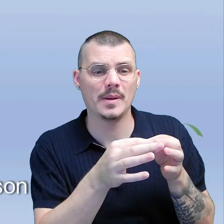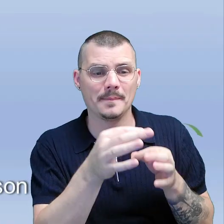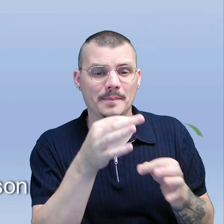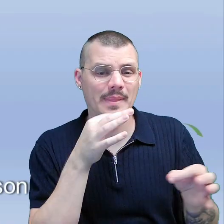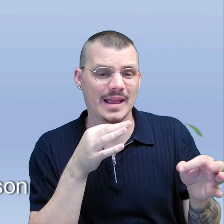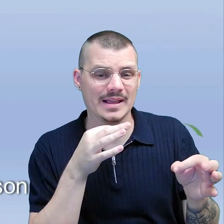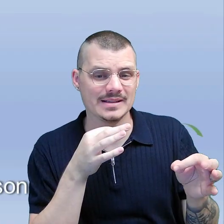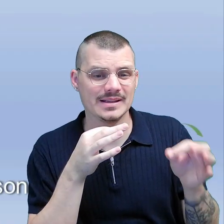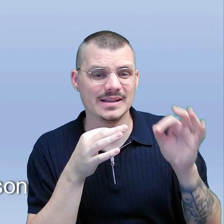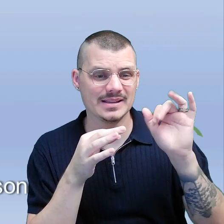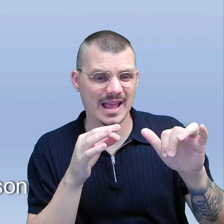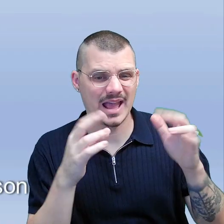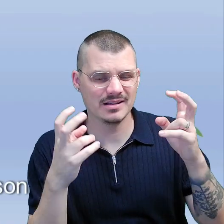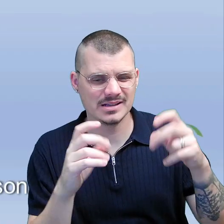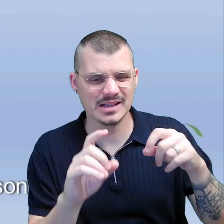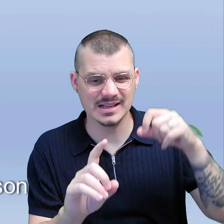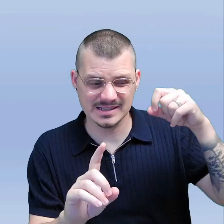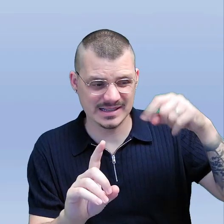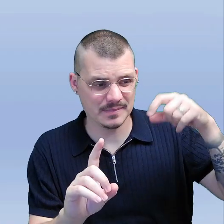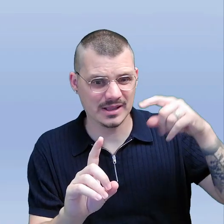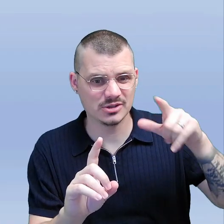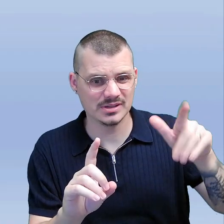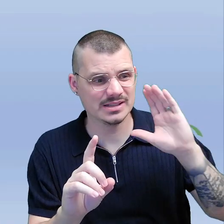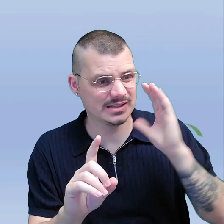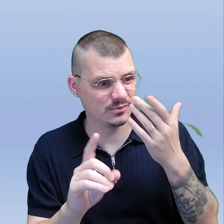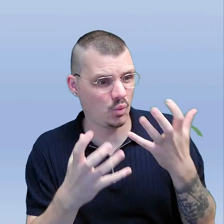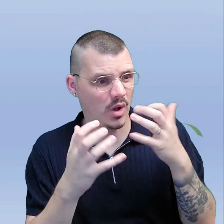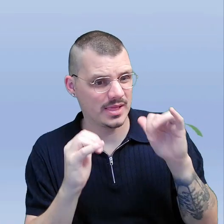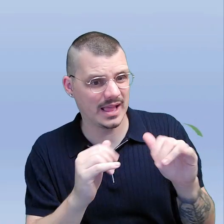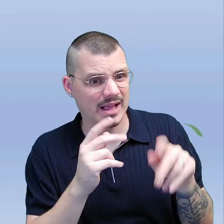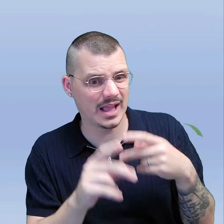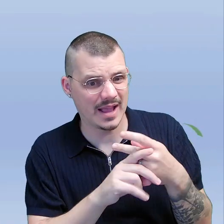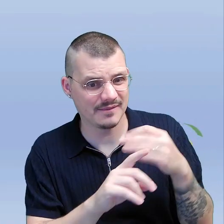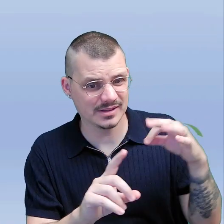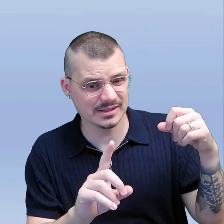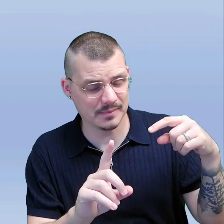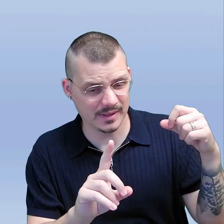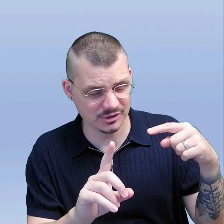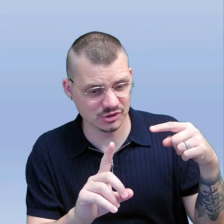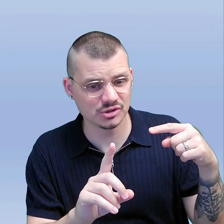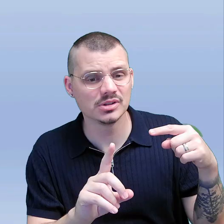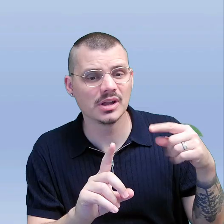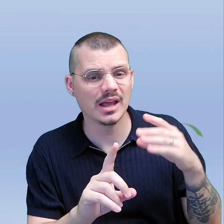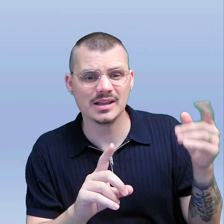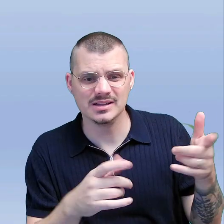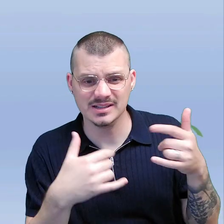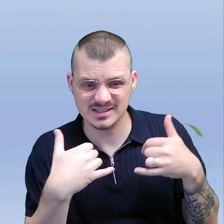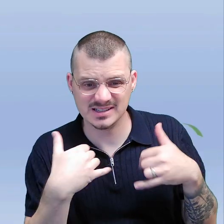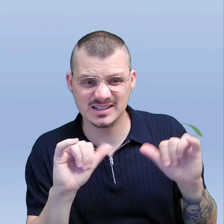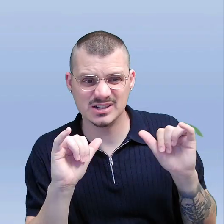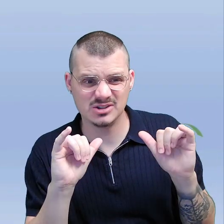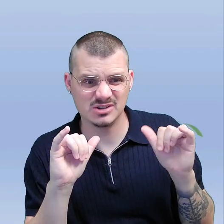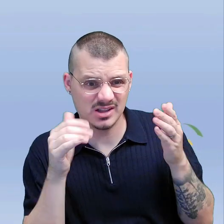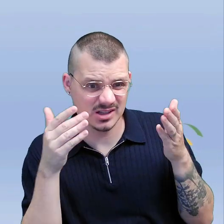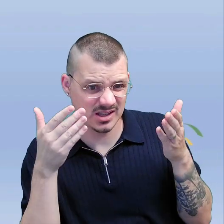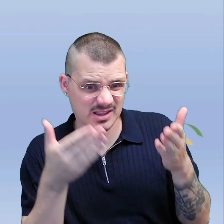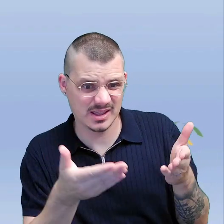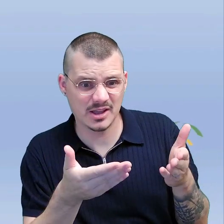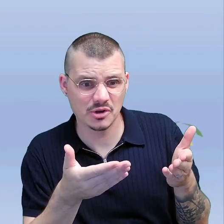and supplement the stimulation the person seems to be craving, and it's still